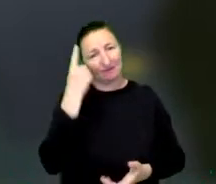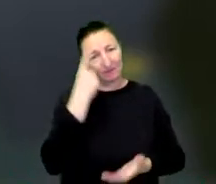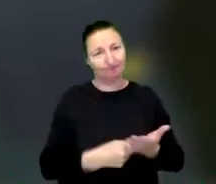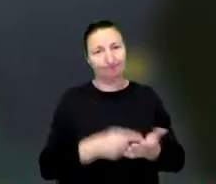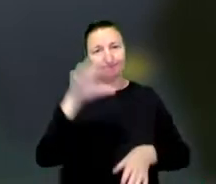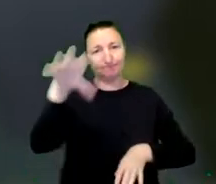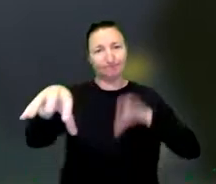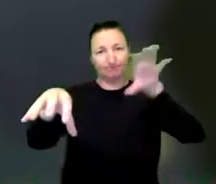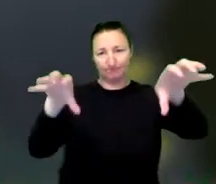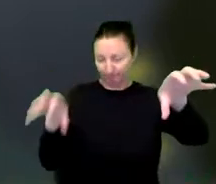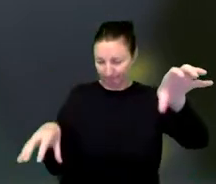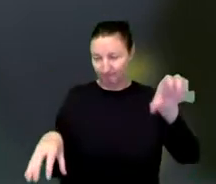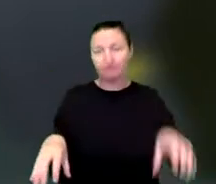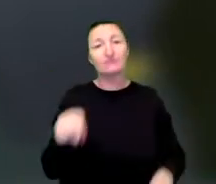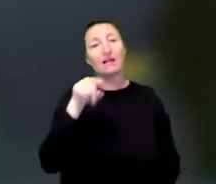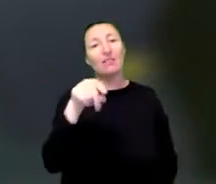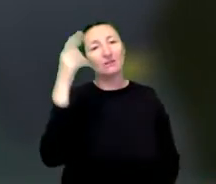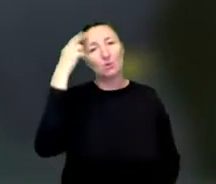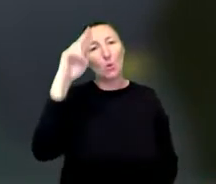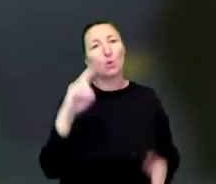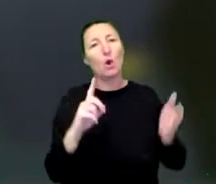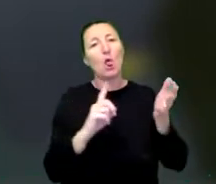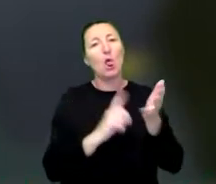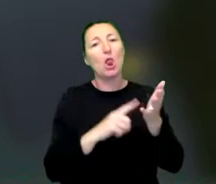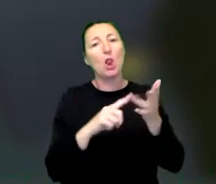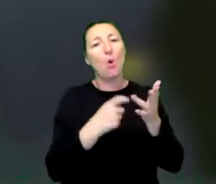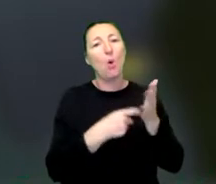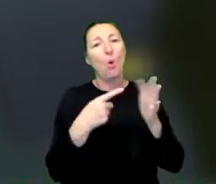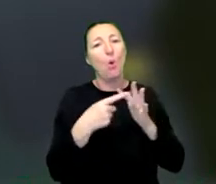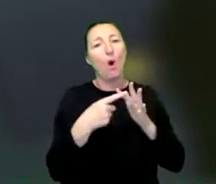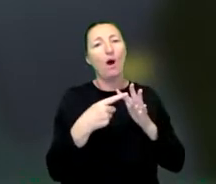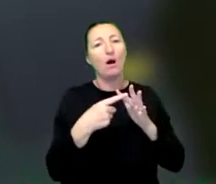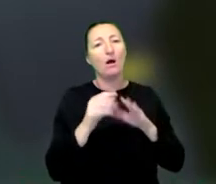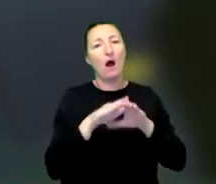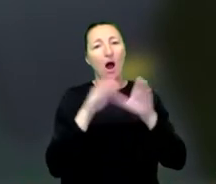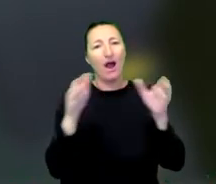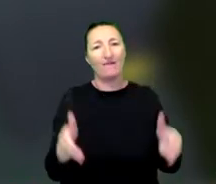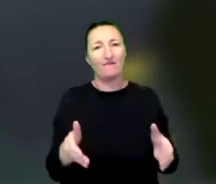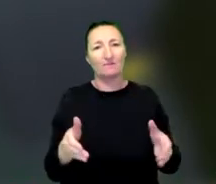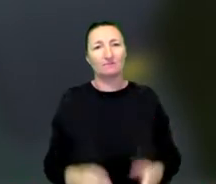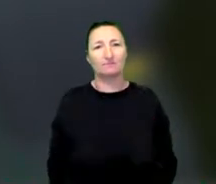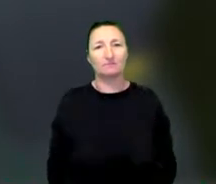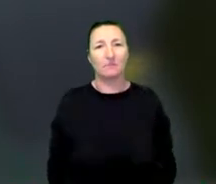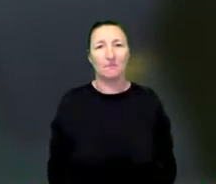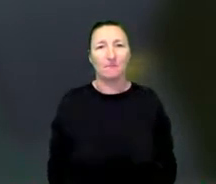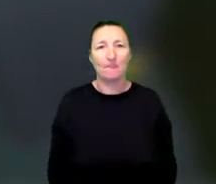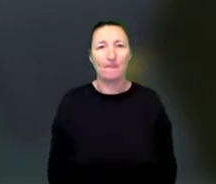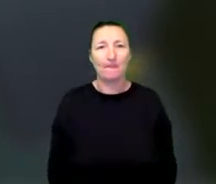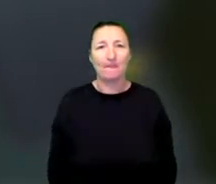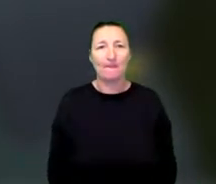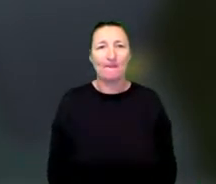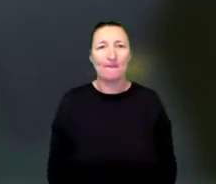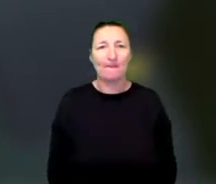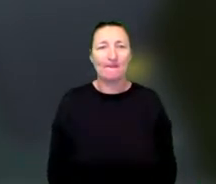We've arrived at the lore hive. Oh, that's a good one, too. It's a good starting point. That's lucky that we got that. Yeah. So now it'll make a lot more sense for everyone.